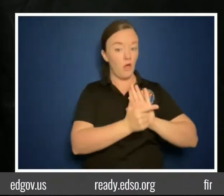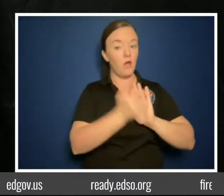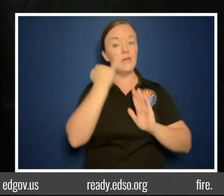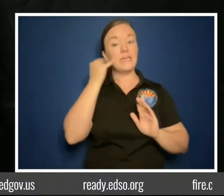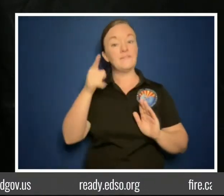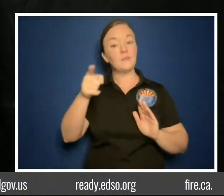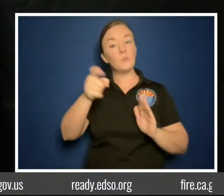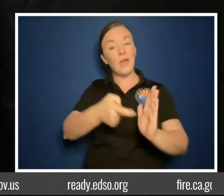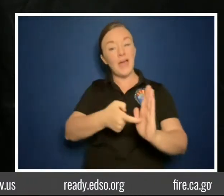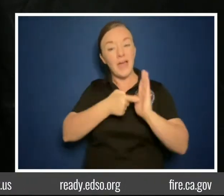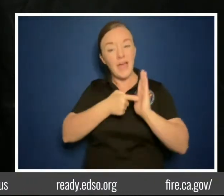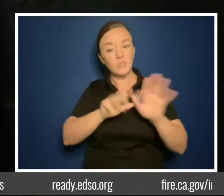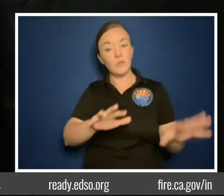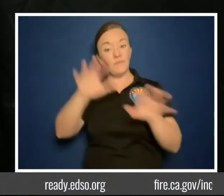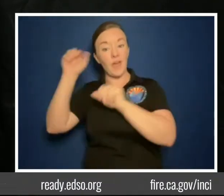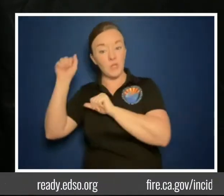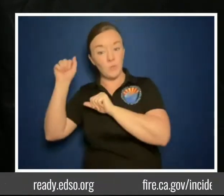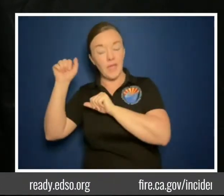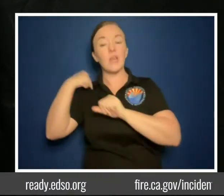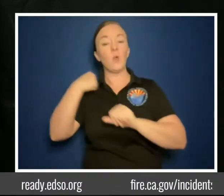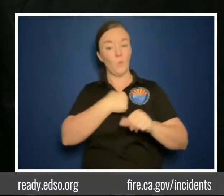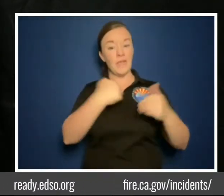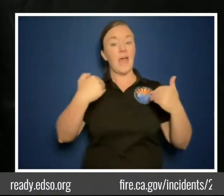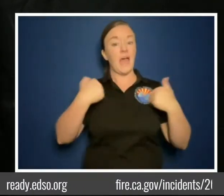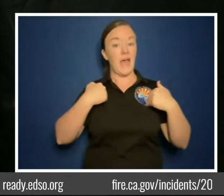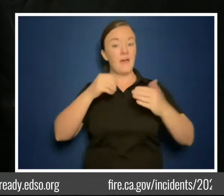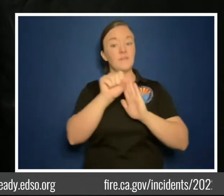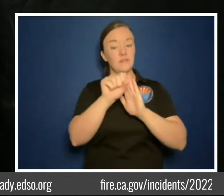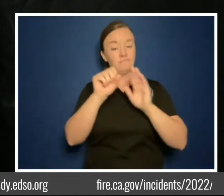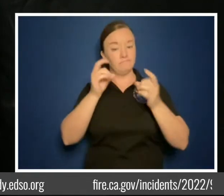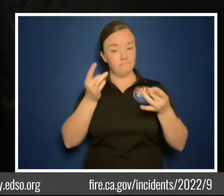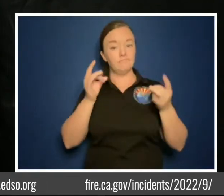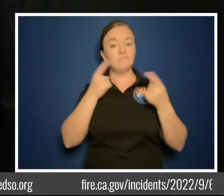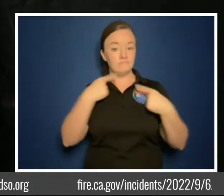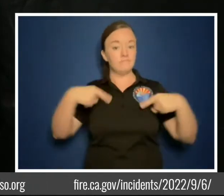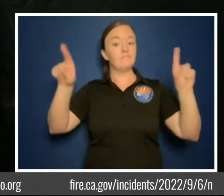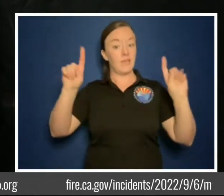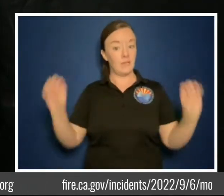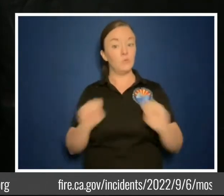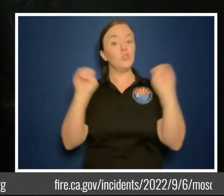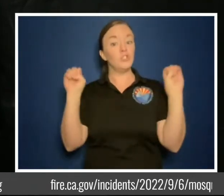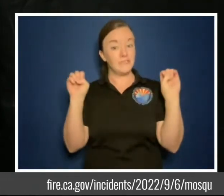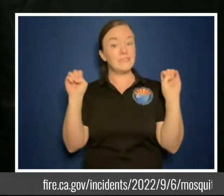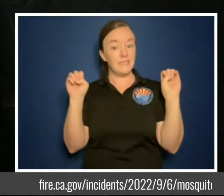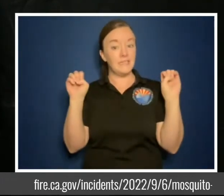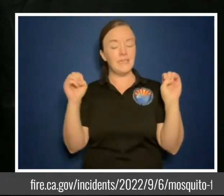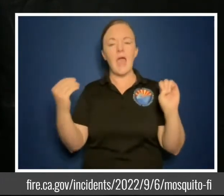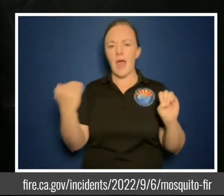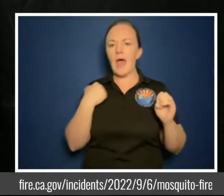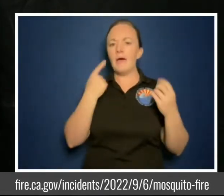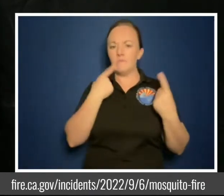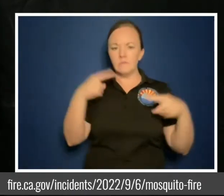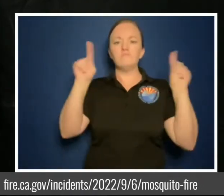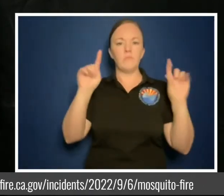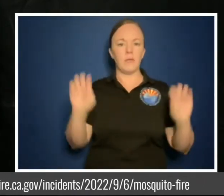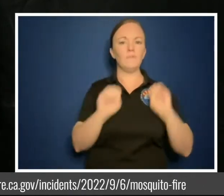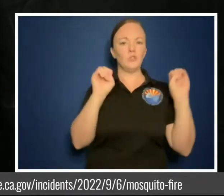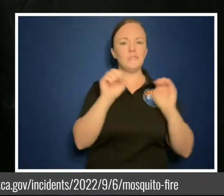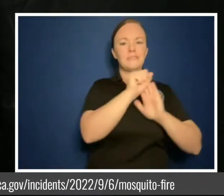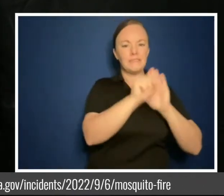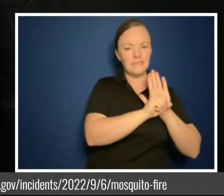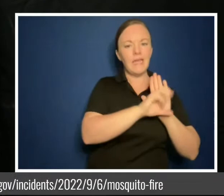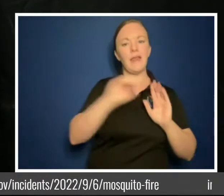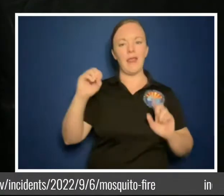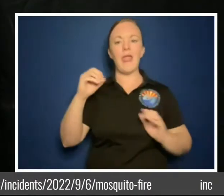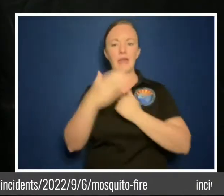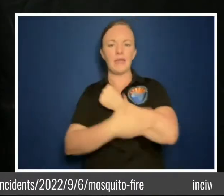and we are under a state of emergency, which has both been declared by Placer County and by the state, that your pharmacy has